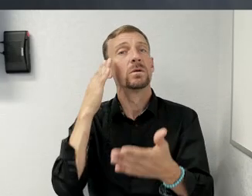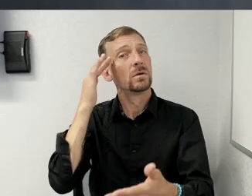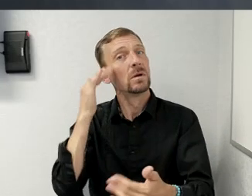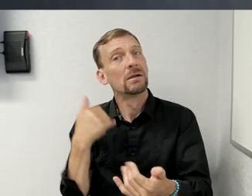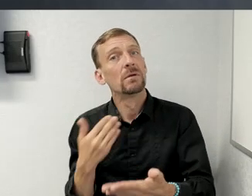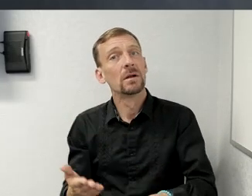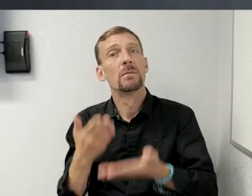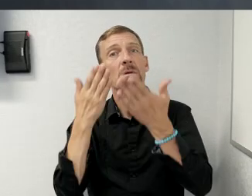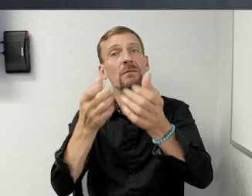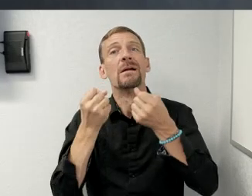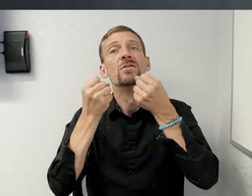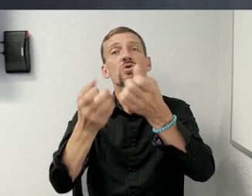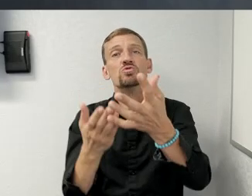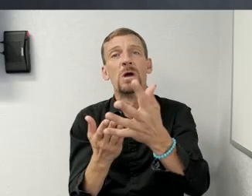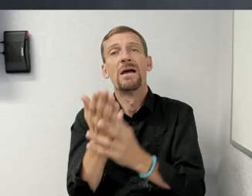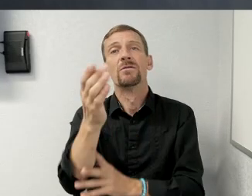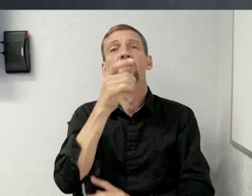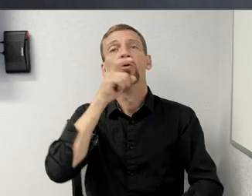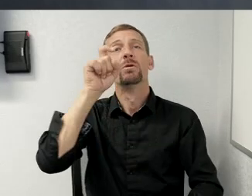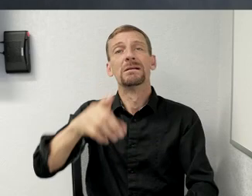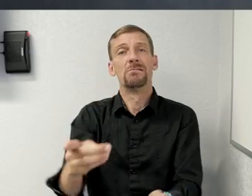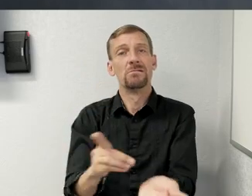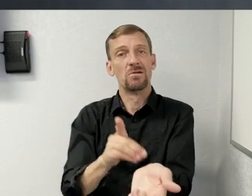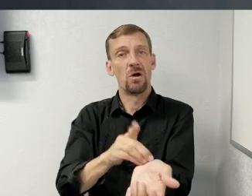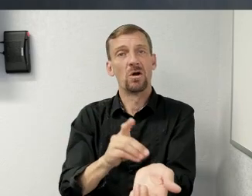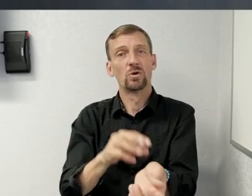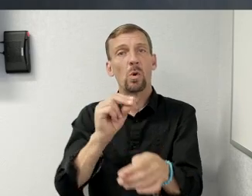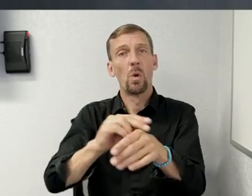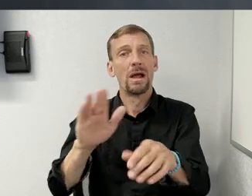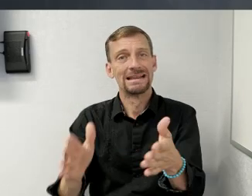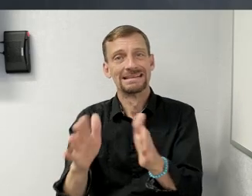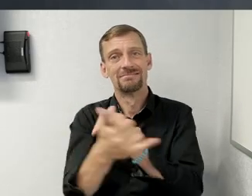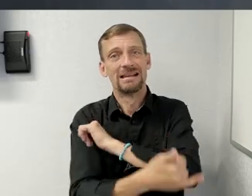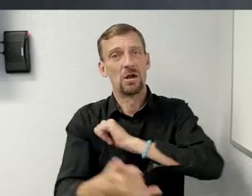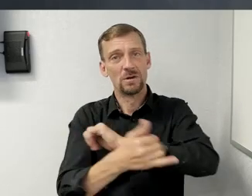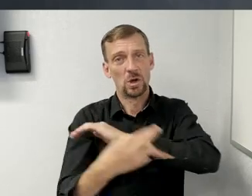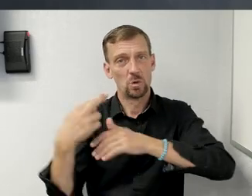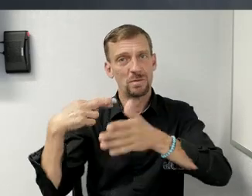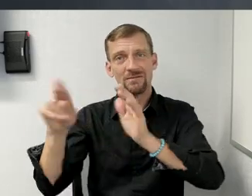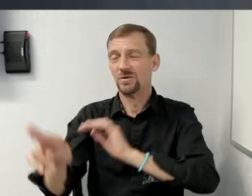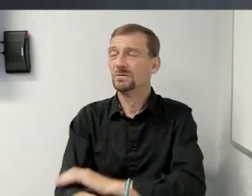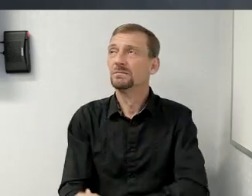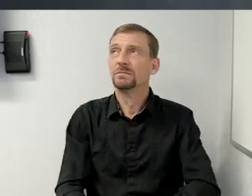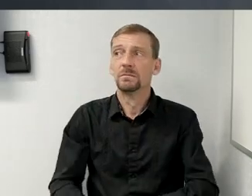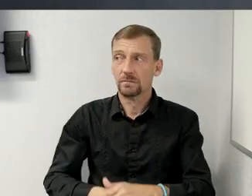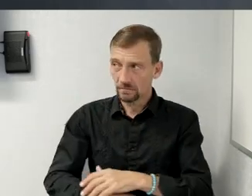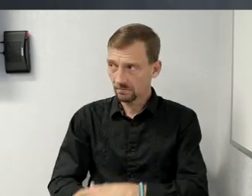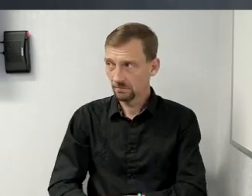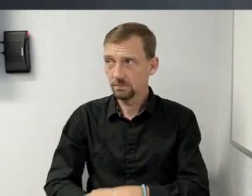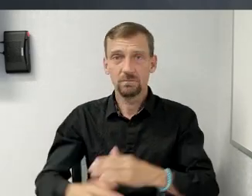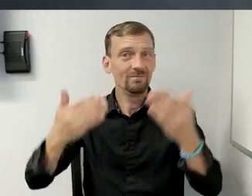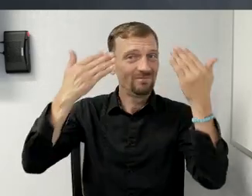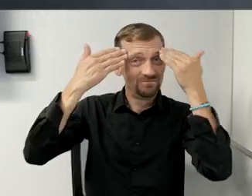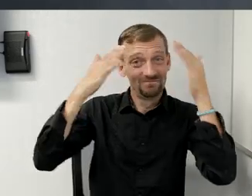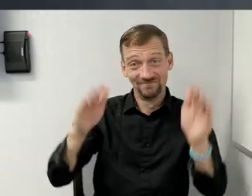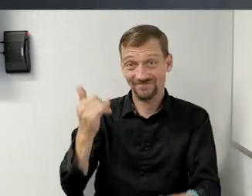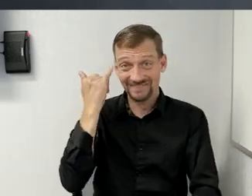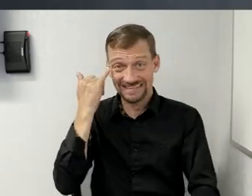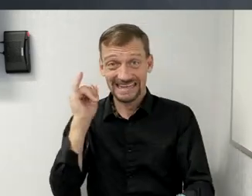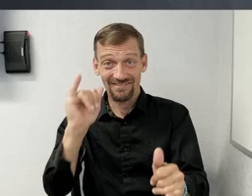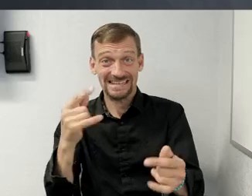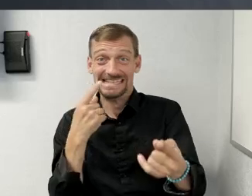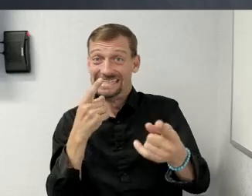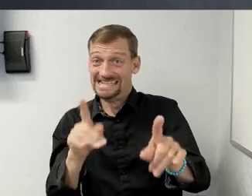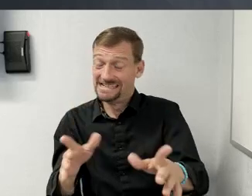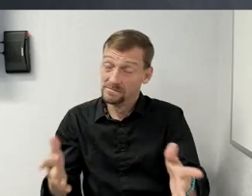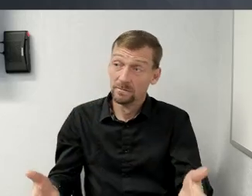a drive-through that you don't need a doctor or county referral. I don't know if that's the case or not.